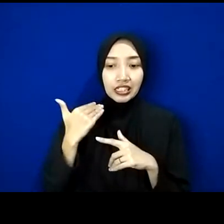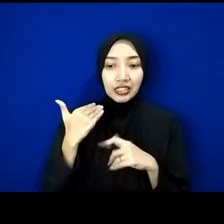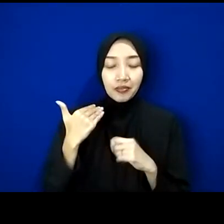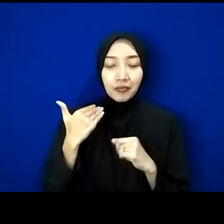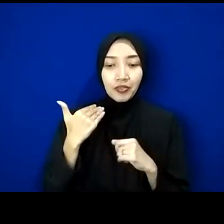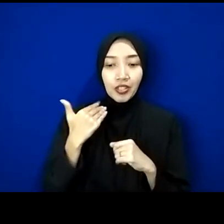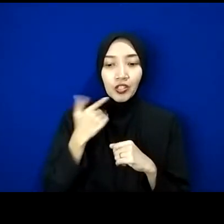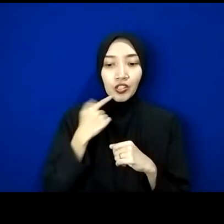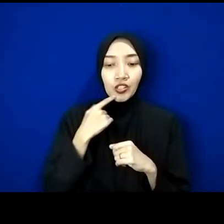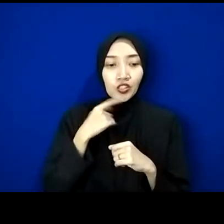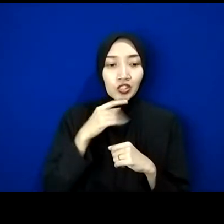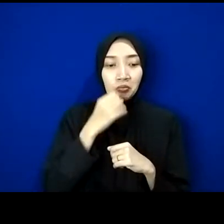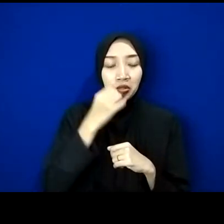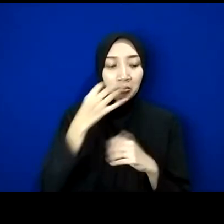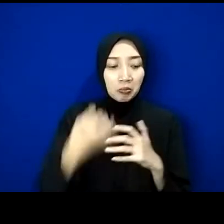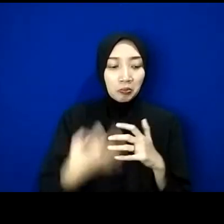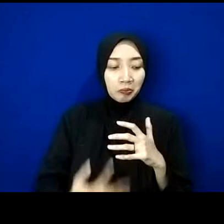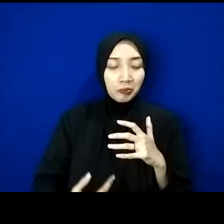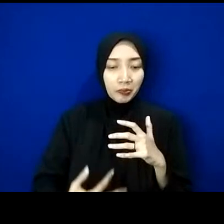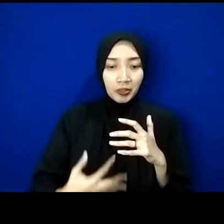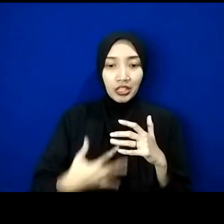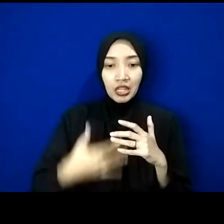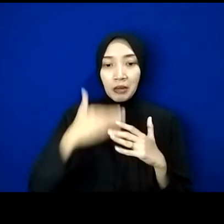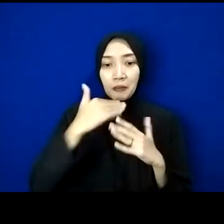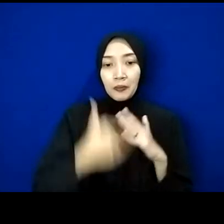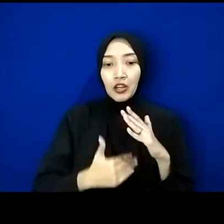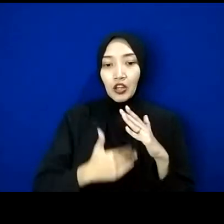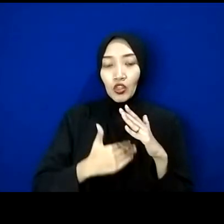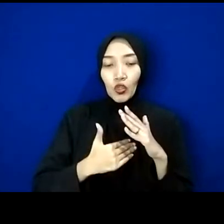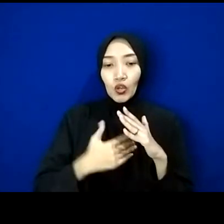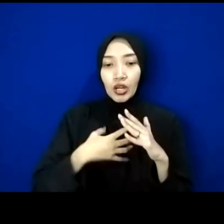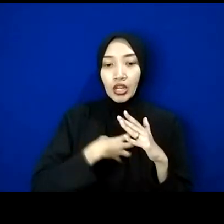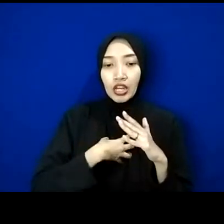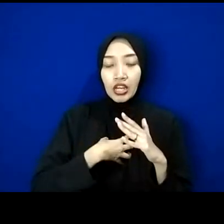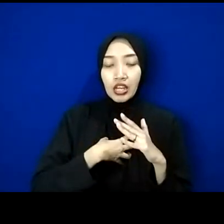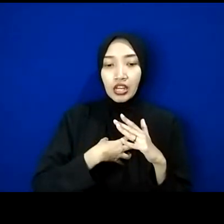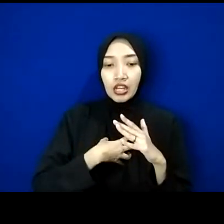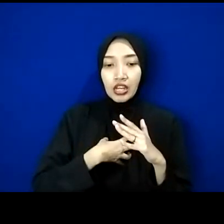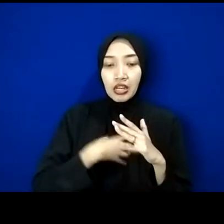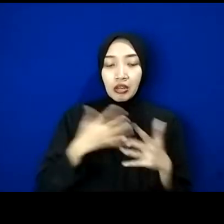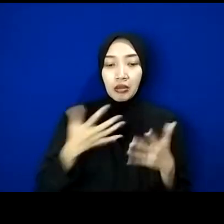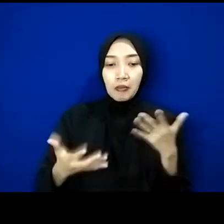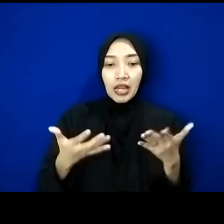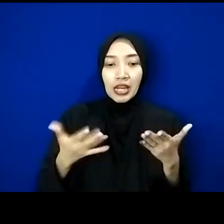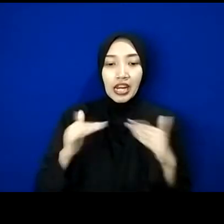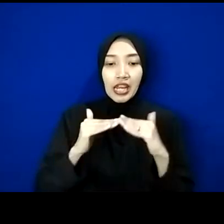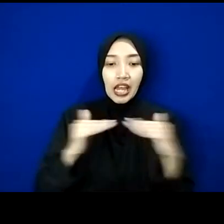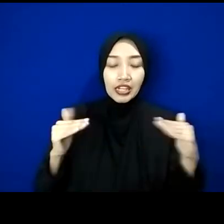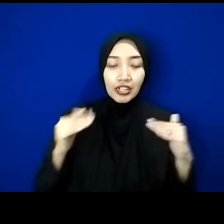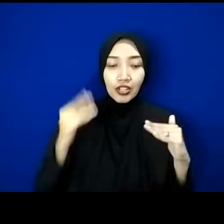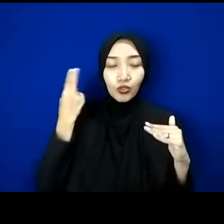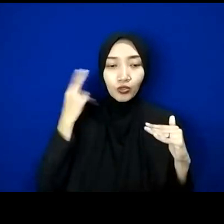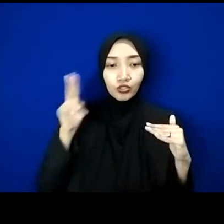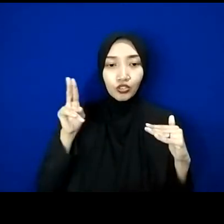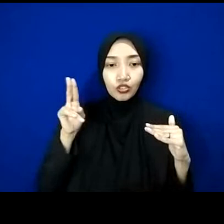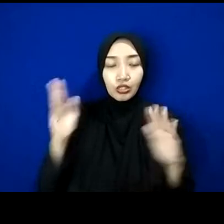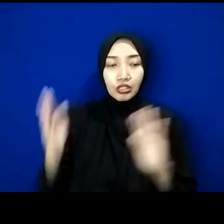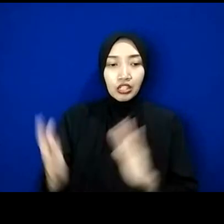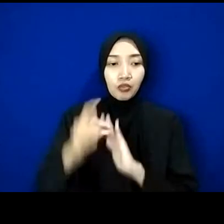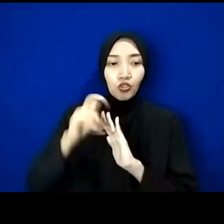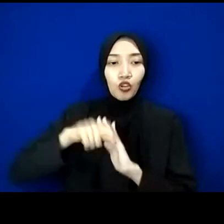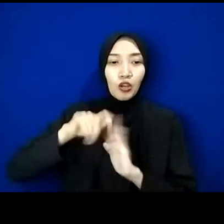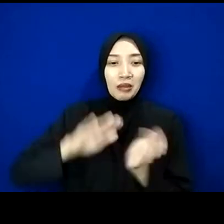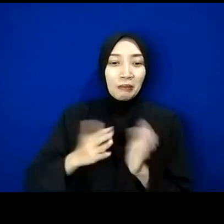fair trial rights for people facing the death penalty. So of the findings that we might be able